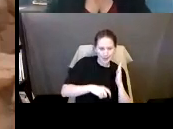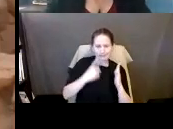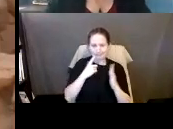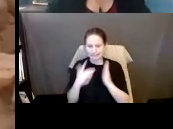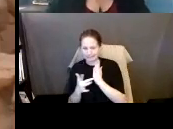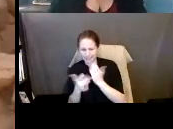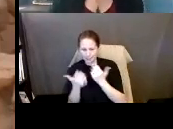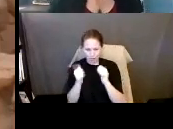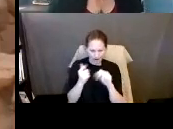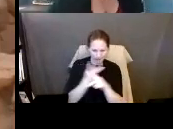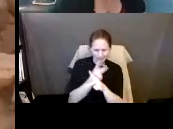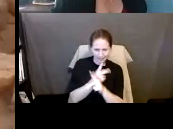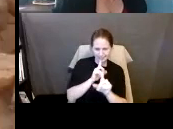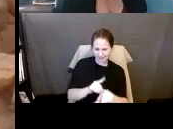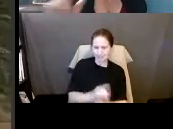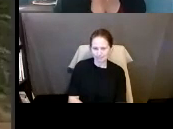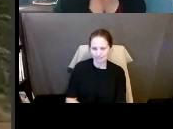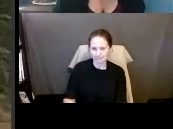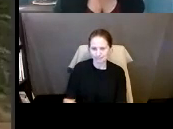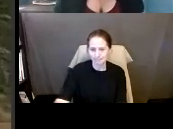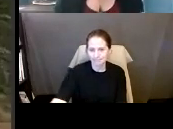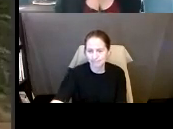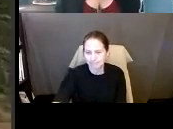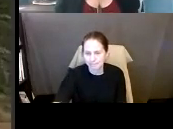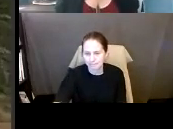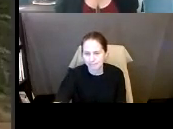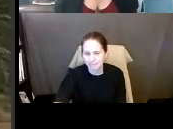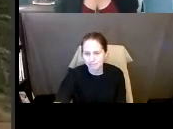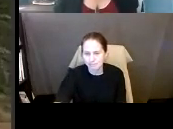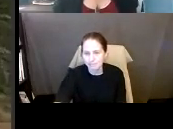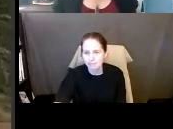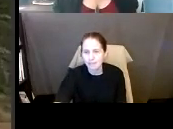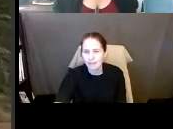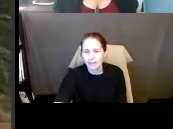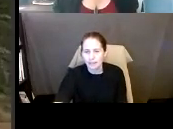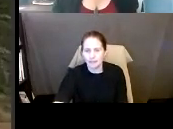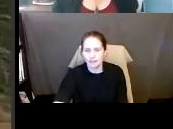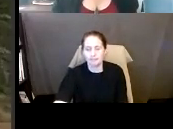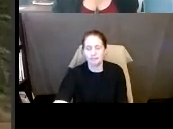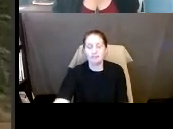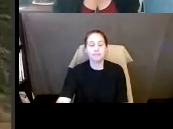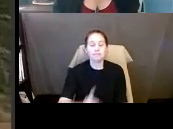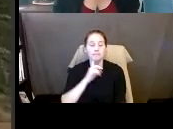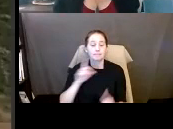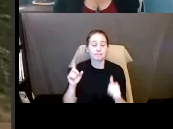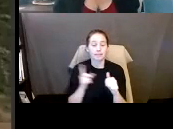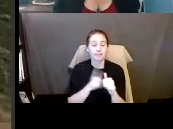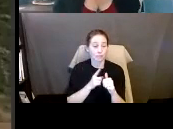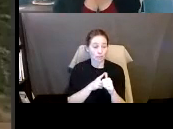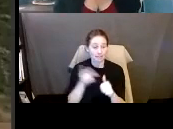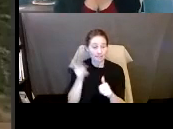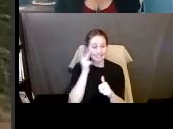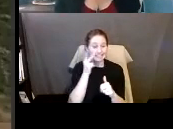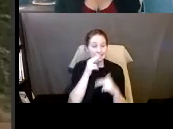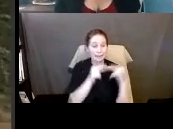to answer them. Okay. So first, let's look at some buildings